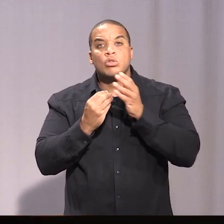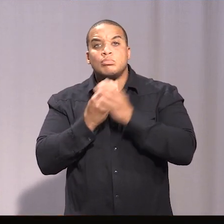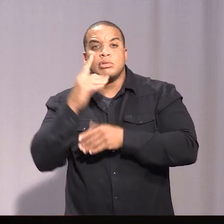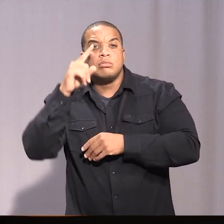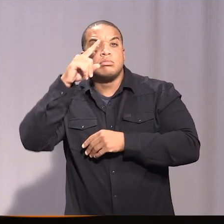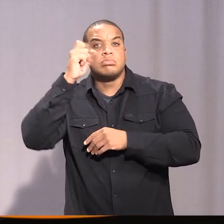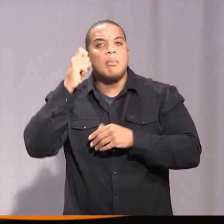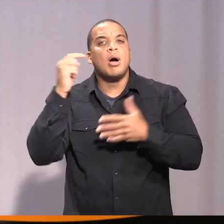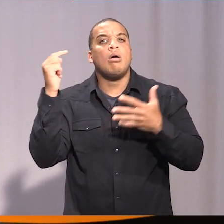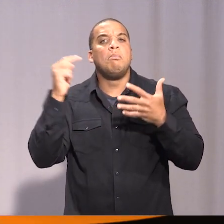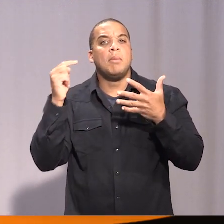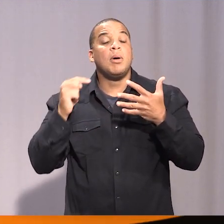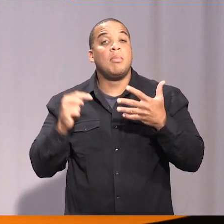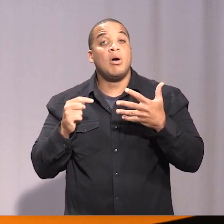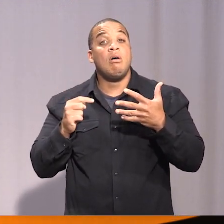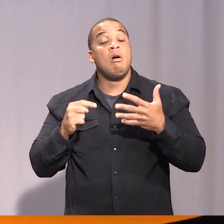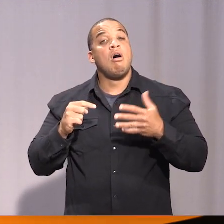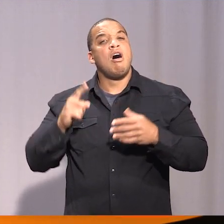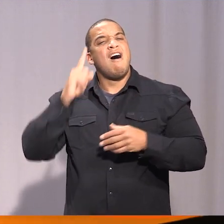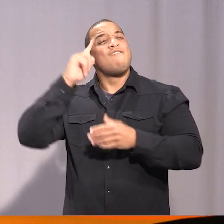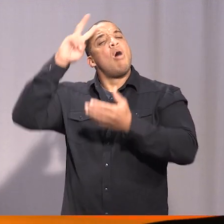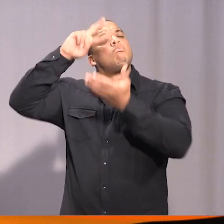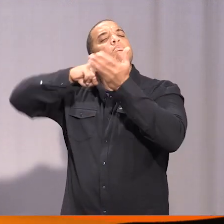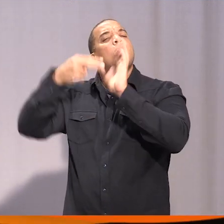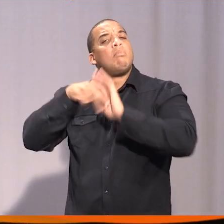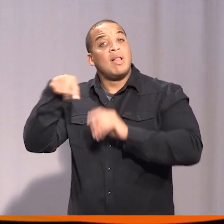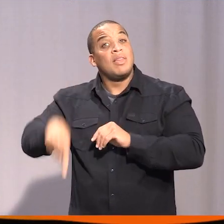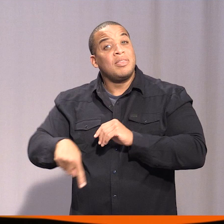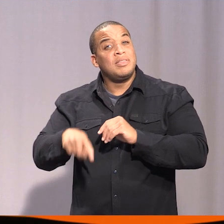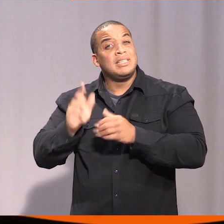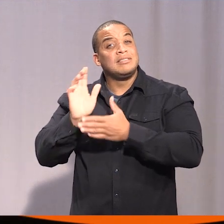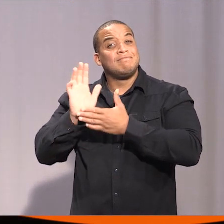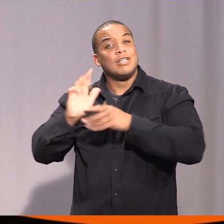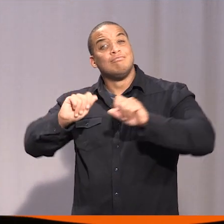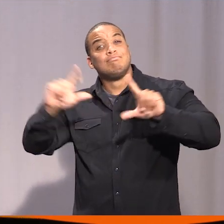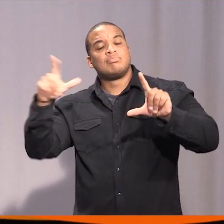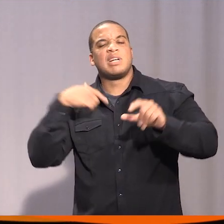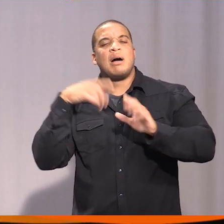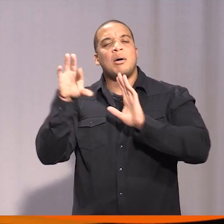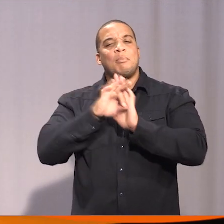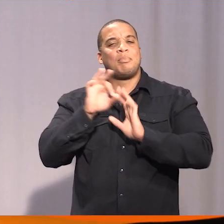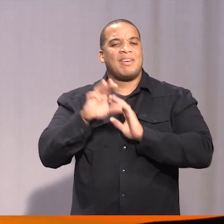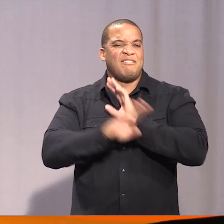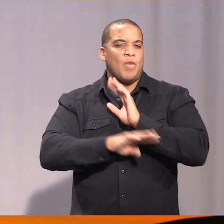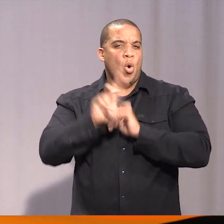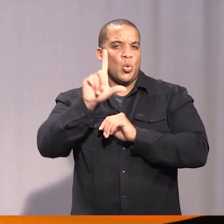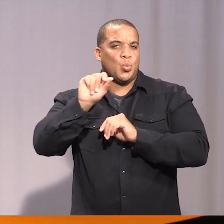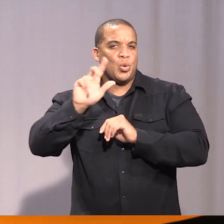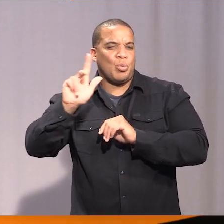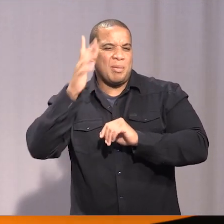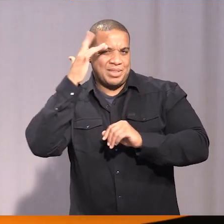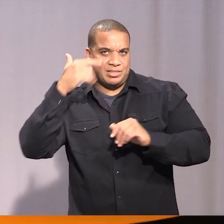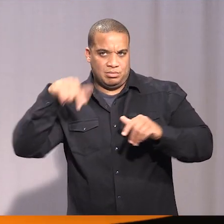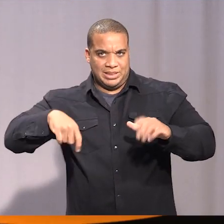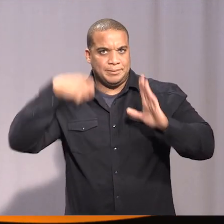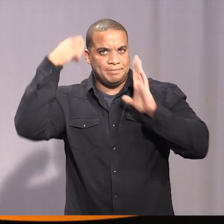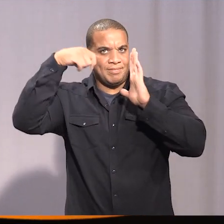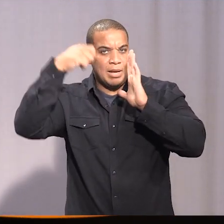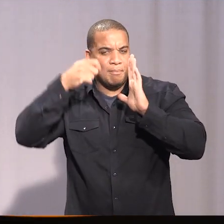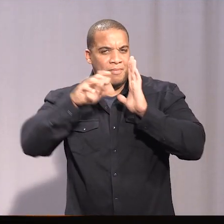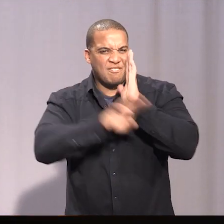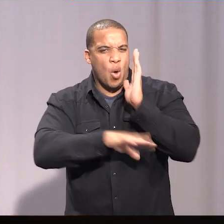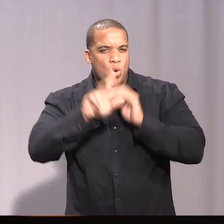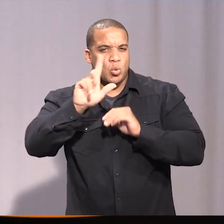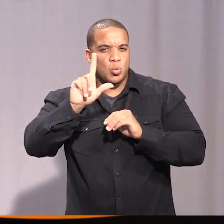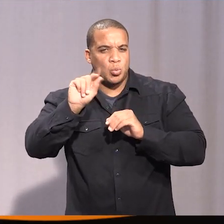accommodations. For this purpose, I will select fall of 2023, as that is when I am recording this. You